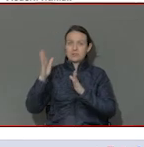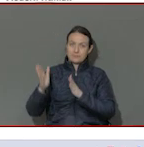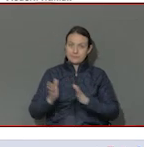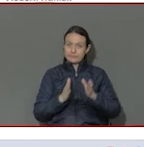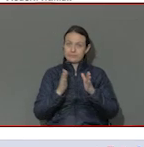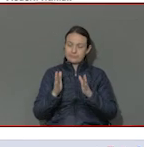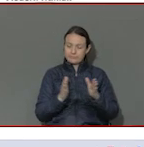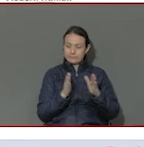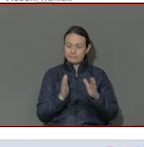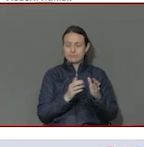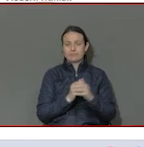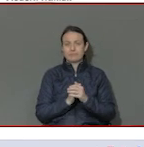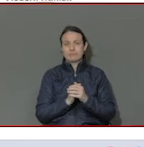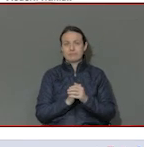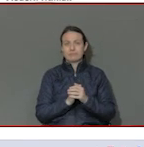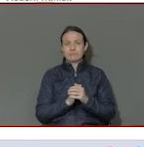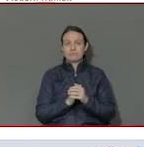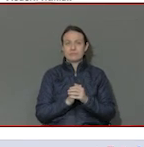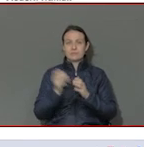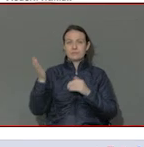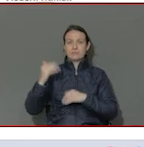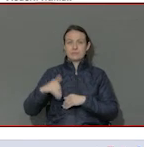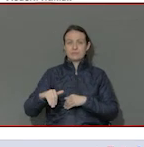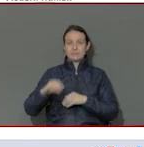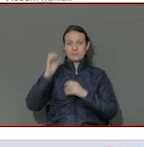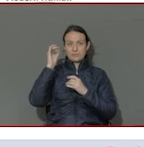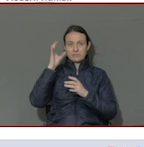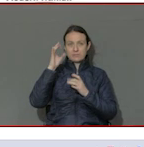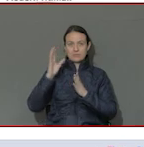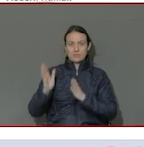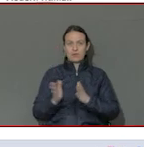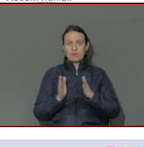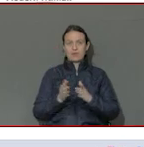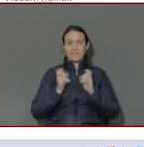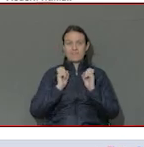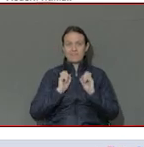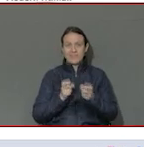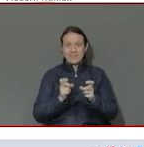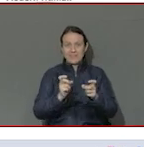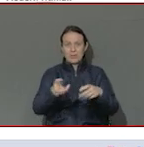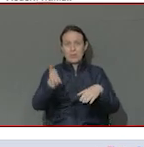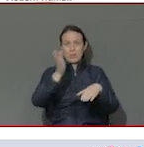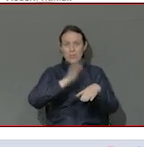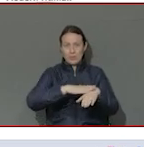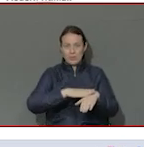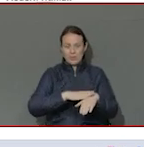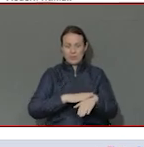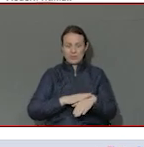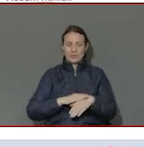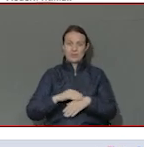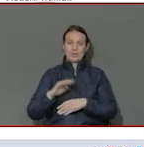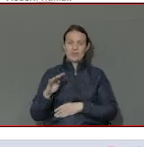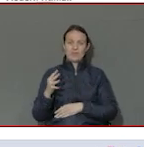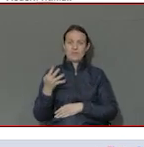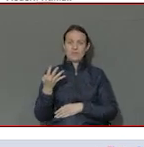information. Then process information faster. Then the last one,